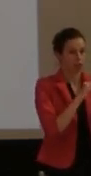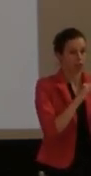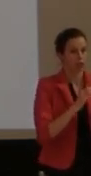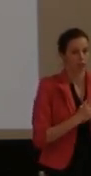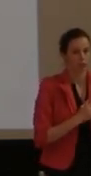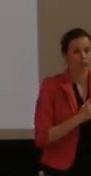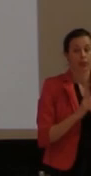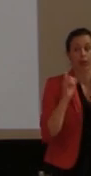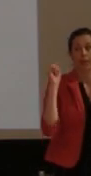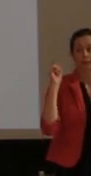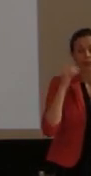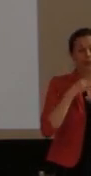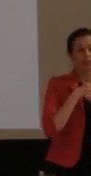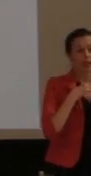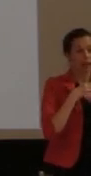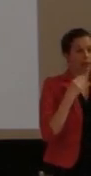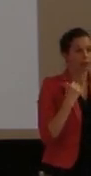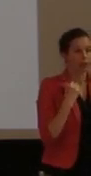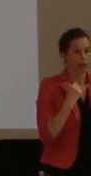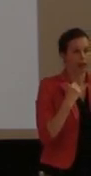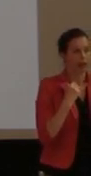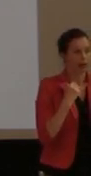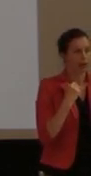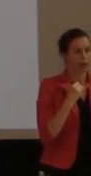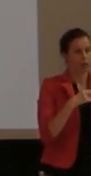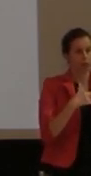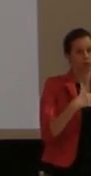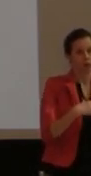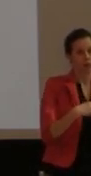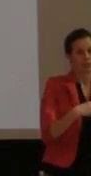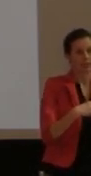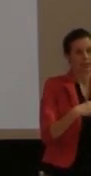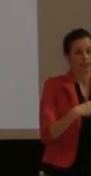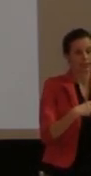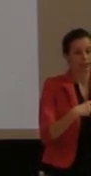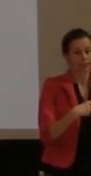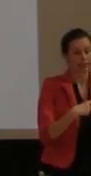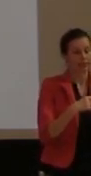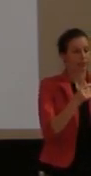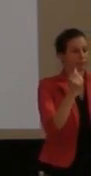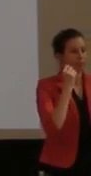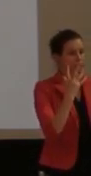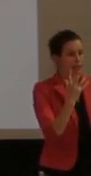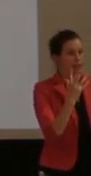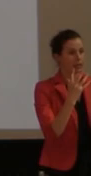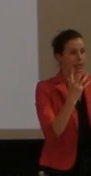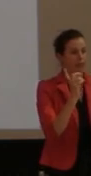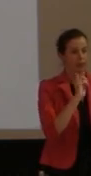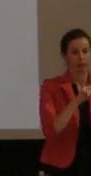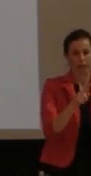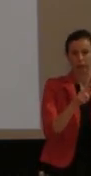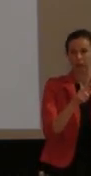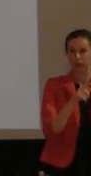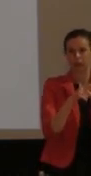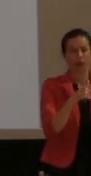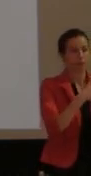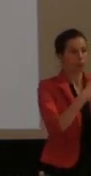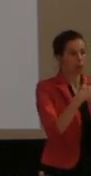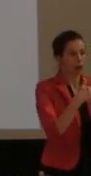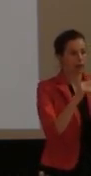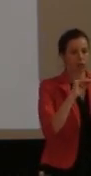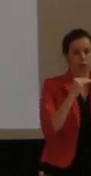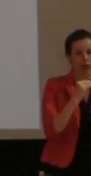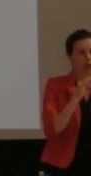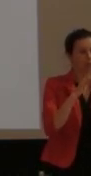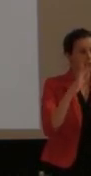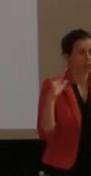So this slide is right now representing many of the brands, people, and organizations across